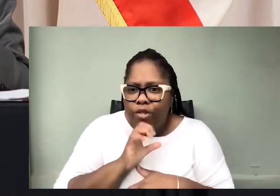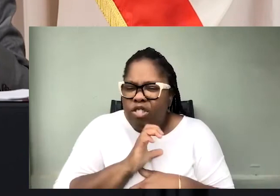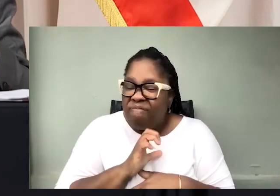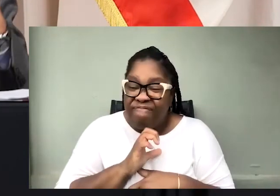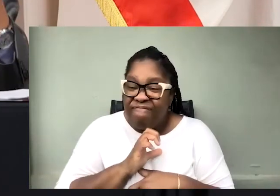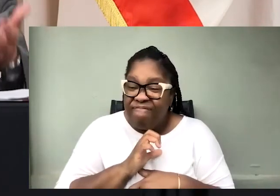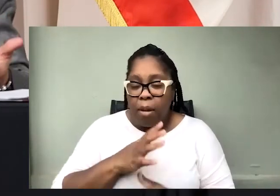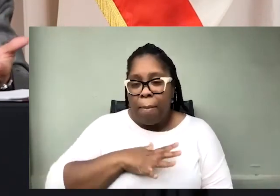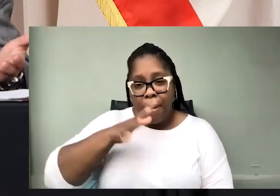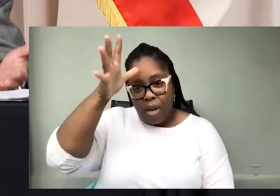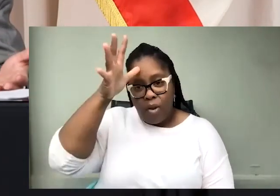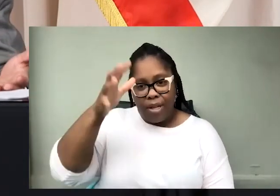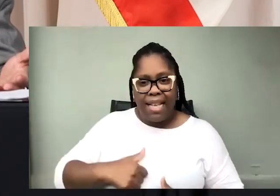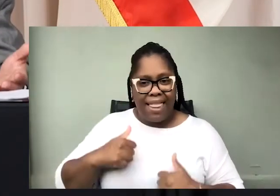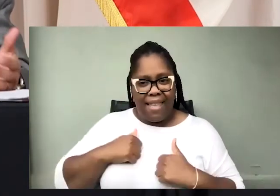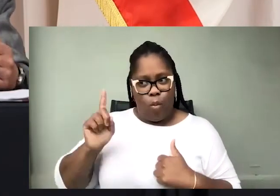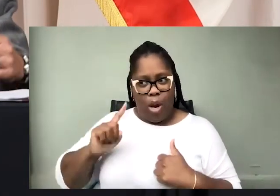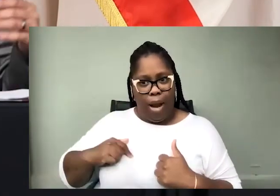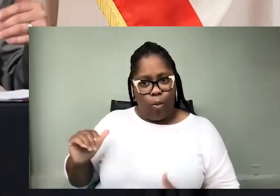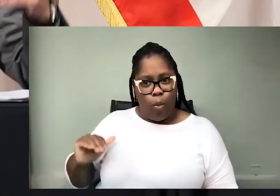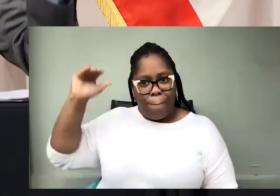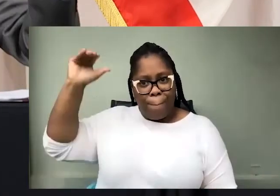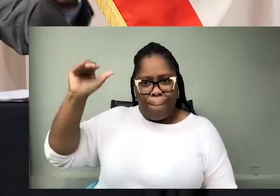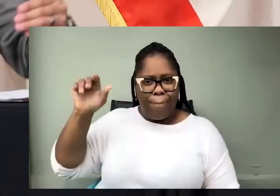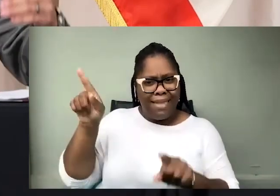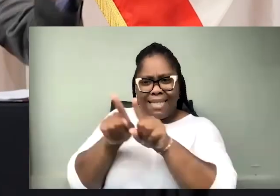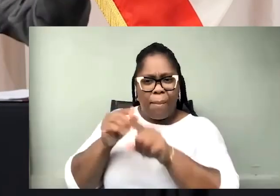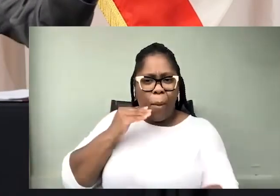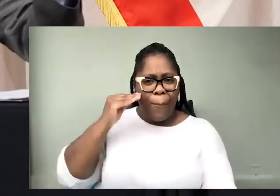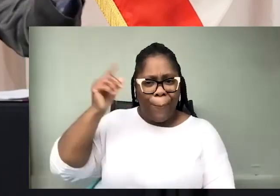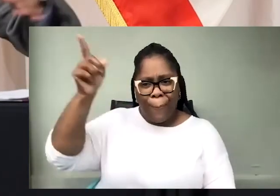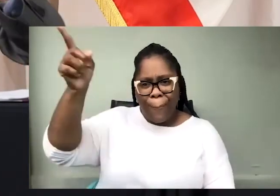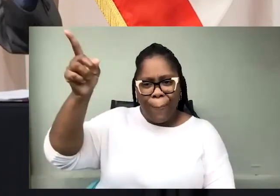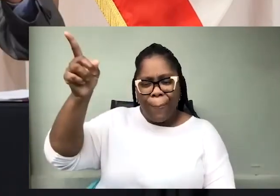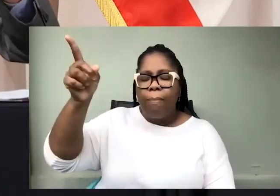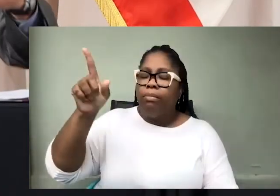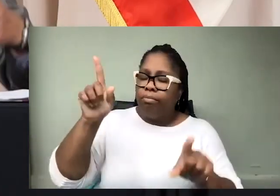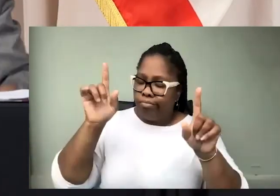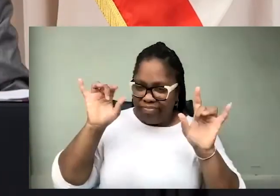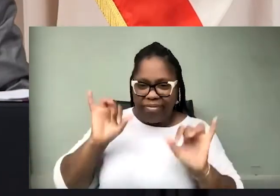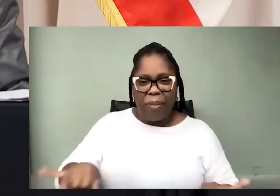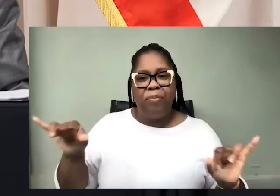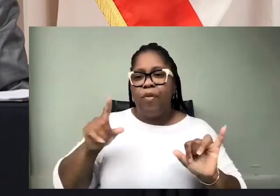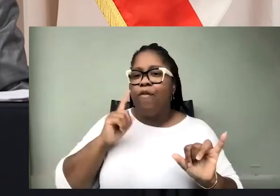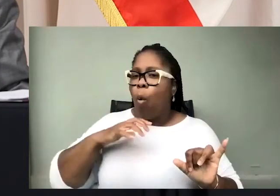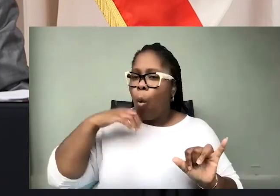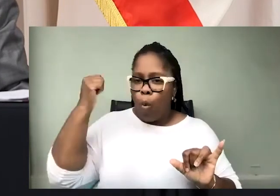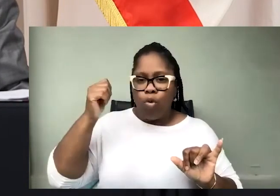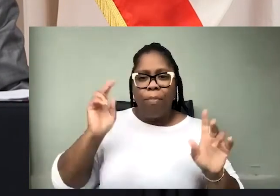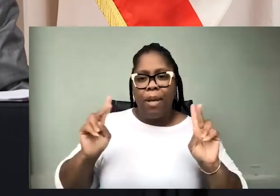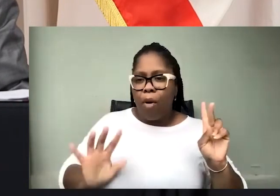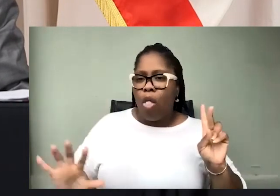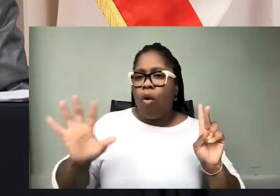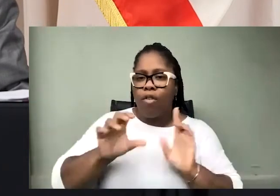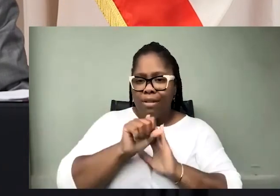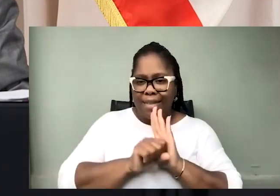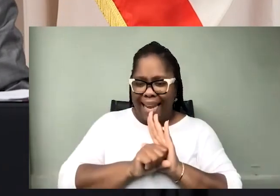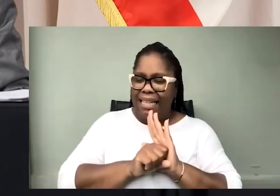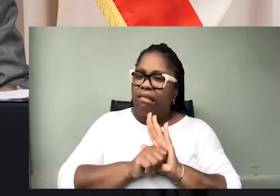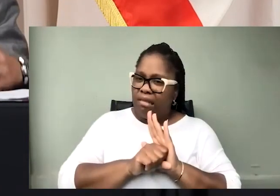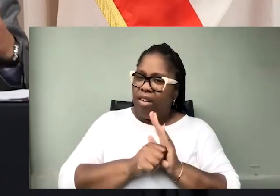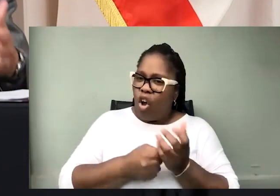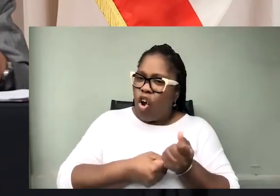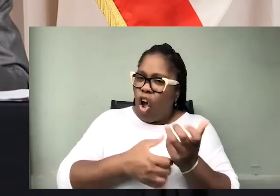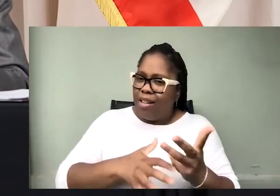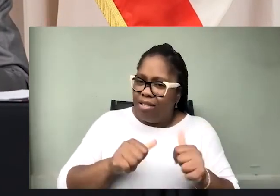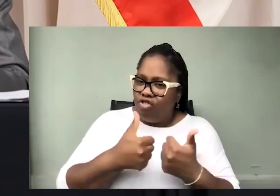seniors, my parents live in the same home I grew up in, and that's true for many elderly folks around the state. And that creates challenges when it comes